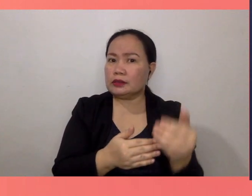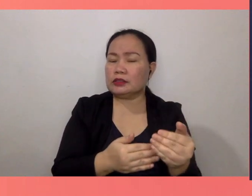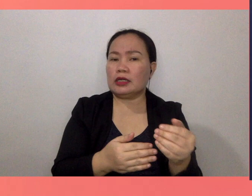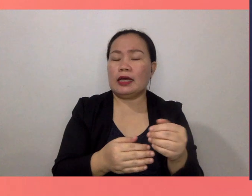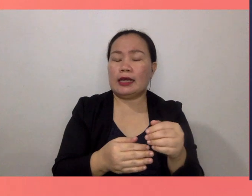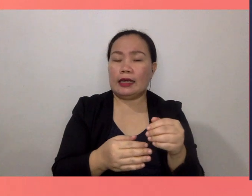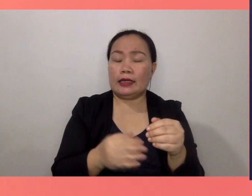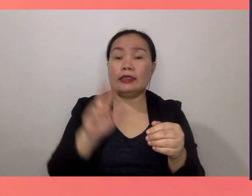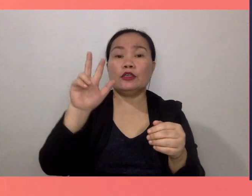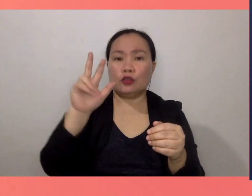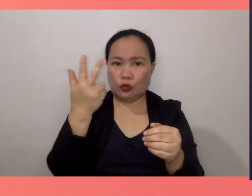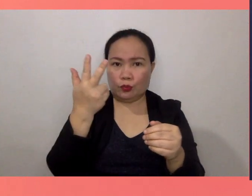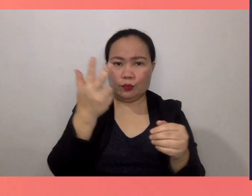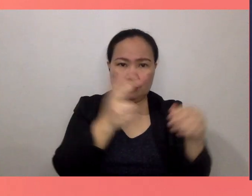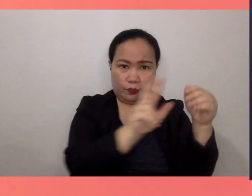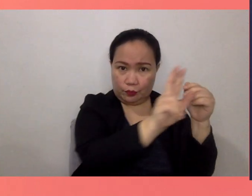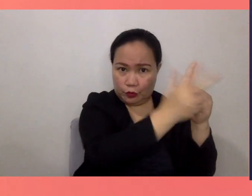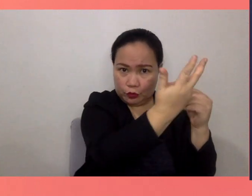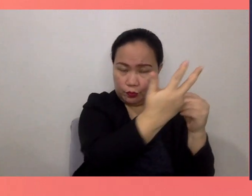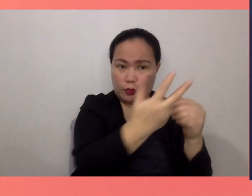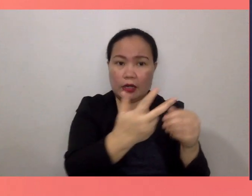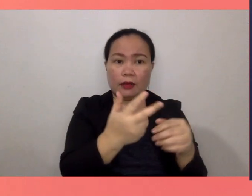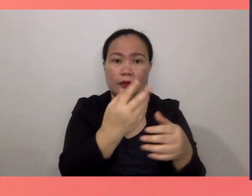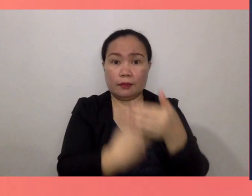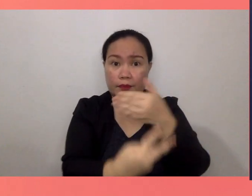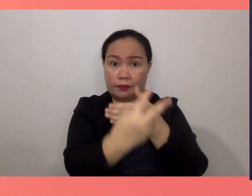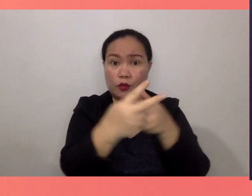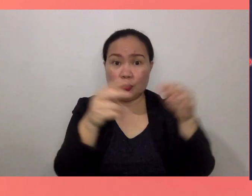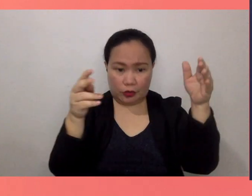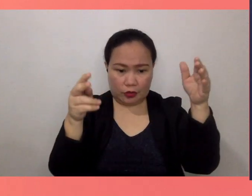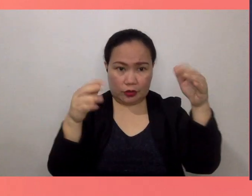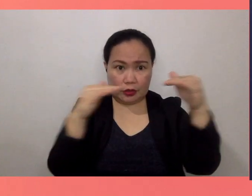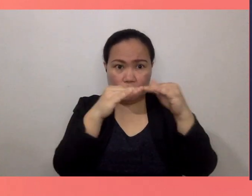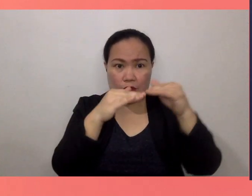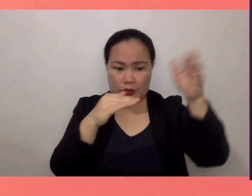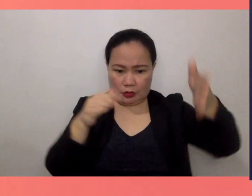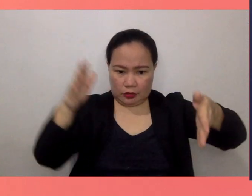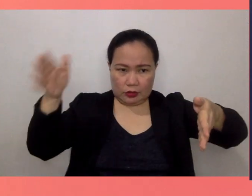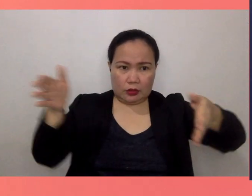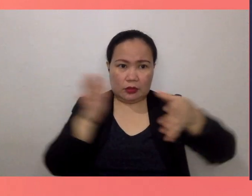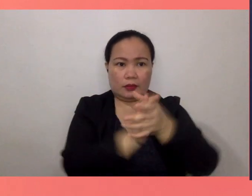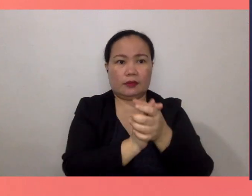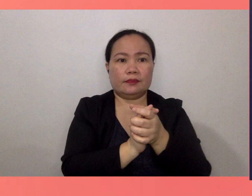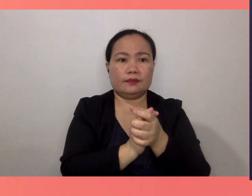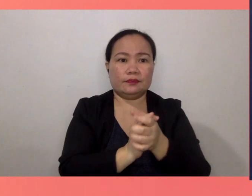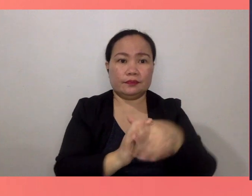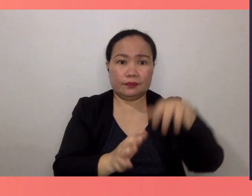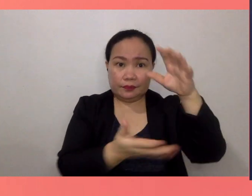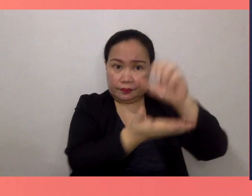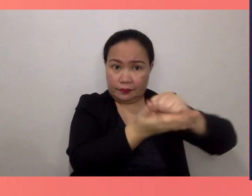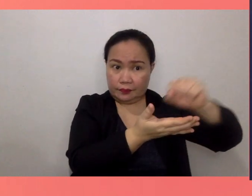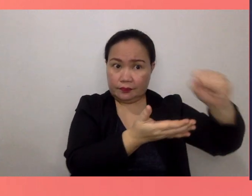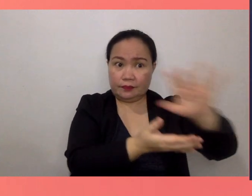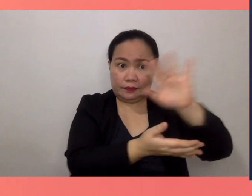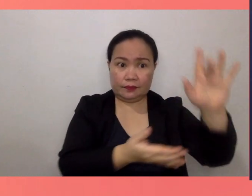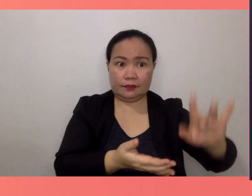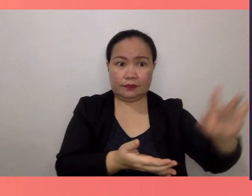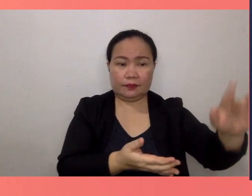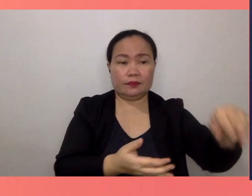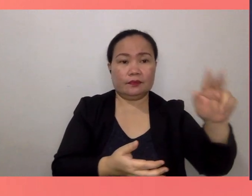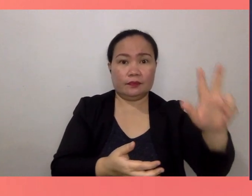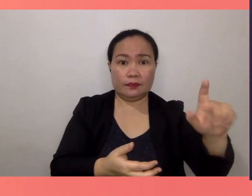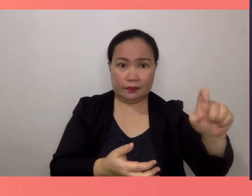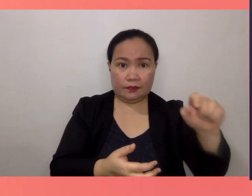equation. So, i-cube natin both equation. So, sa left side, magiging ano na lang, 3x plus 4. And then sa